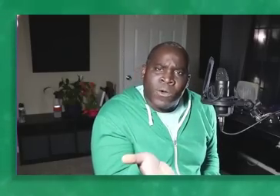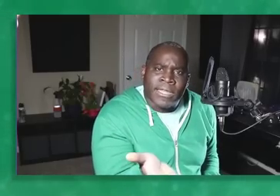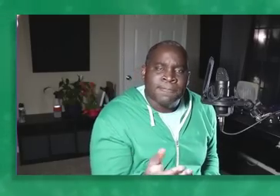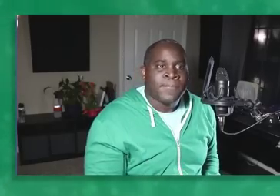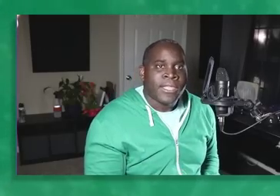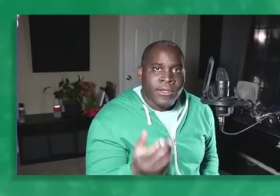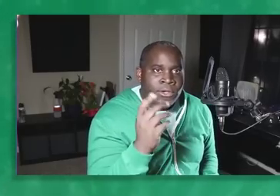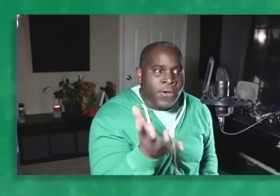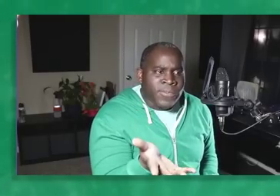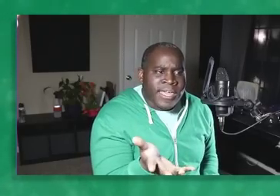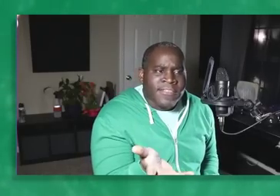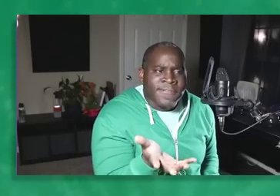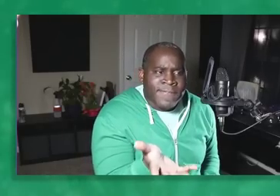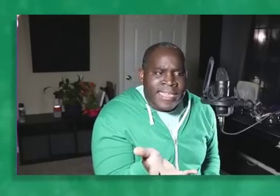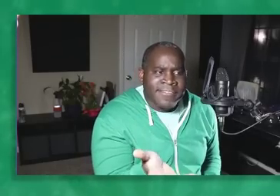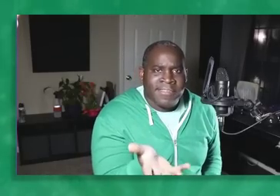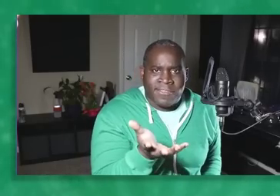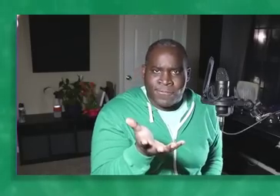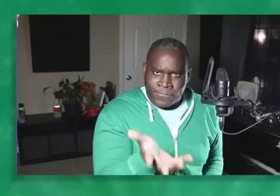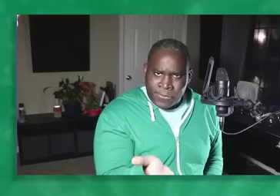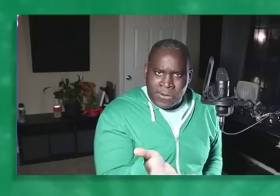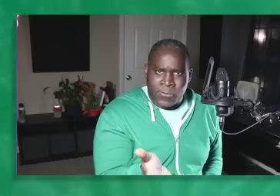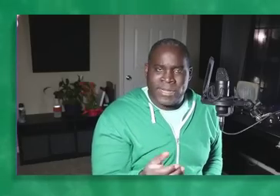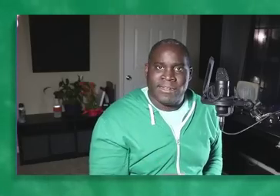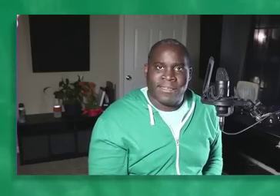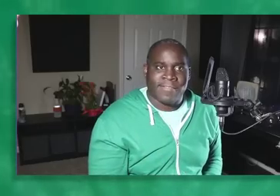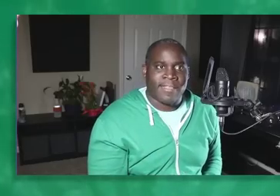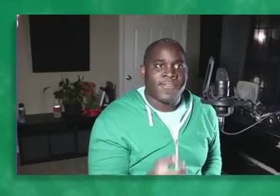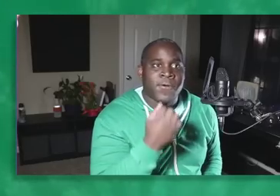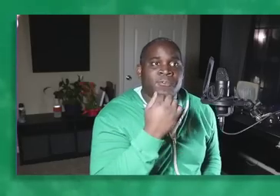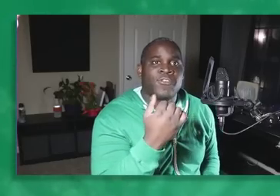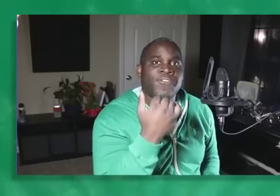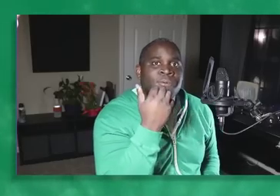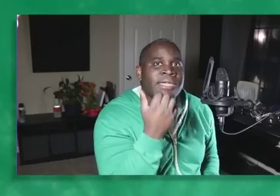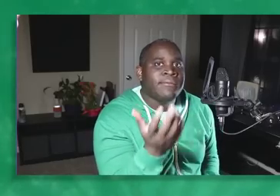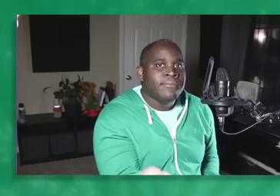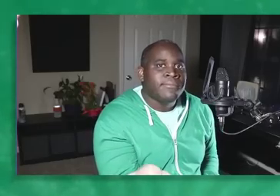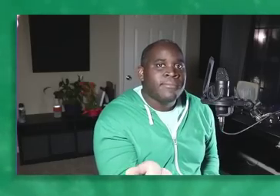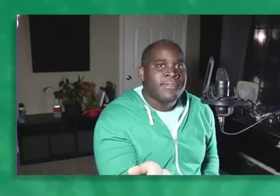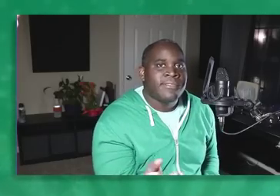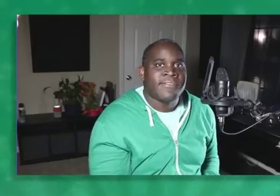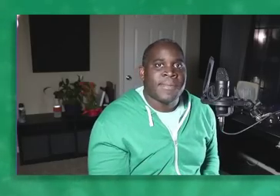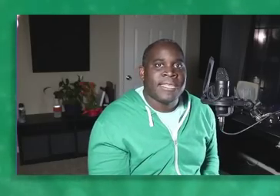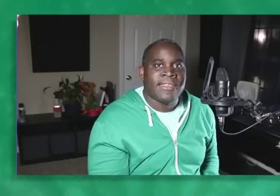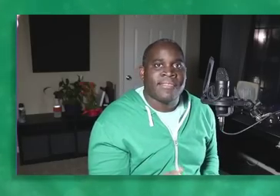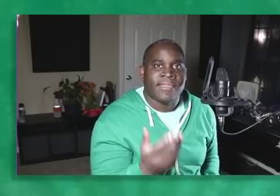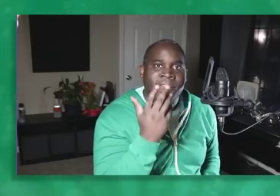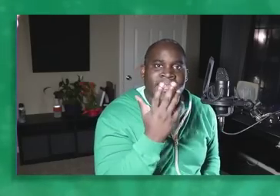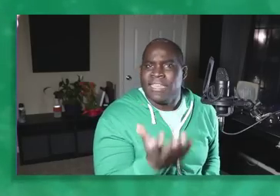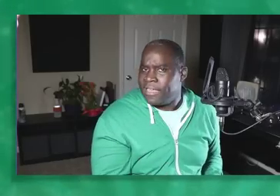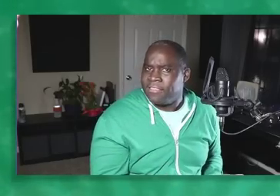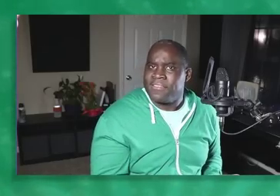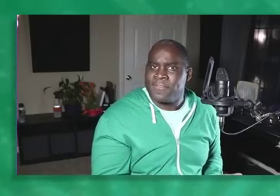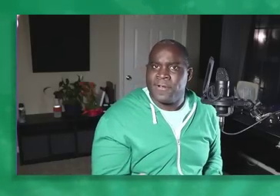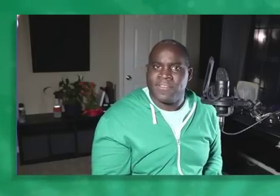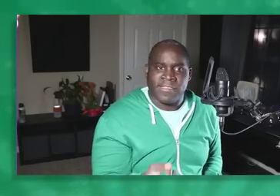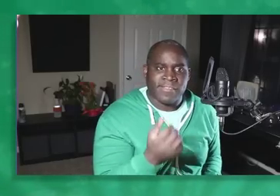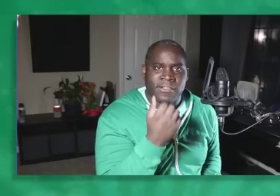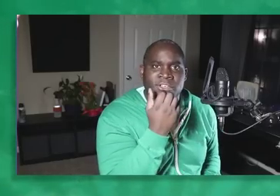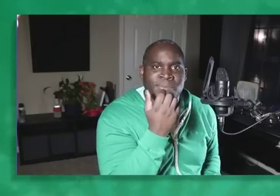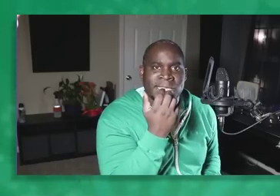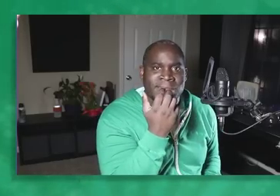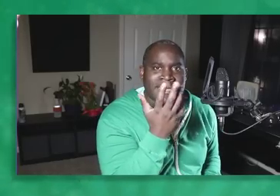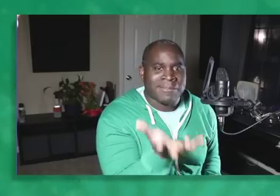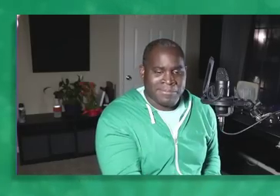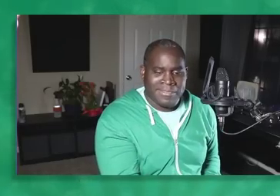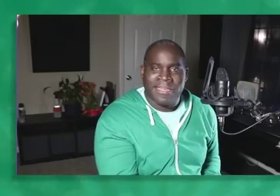this means what? Note that his face is furrowed when he does that. So just doing doesn't mean anything, at least as far as ASL.